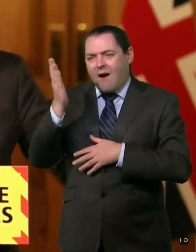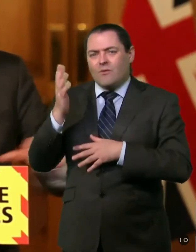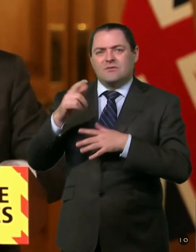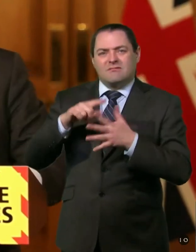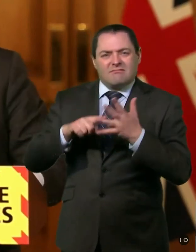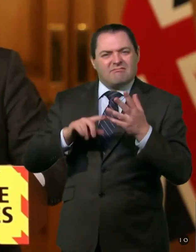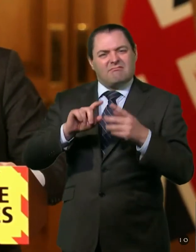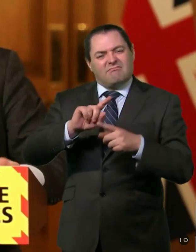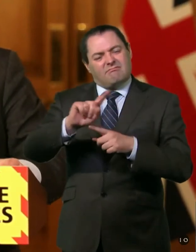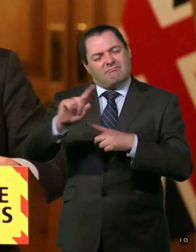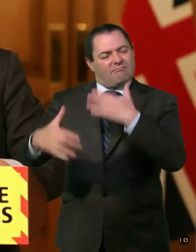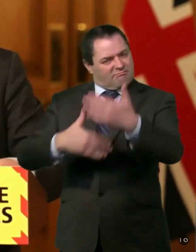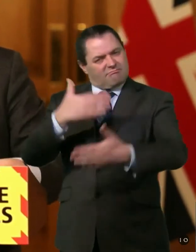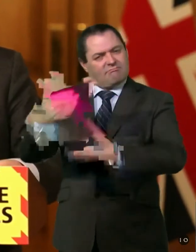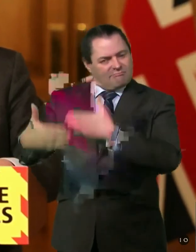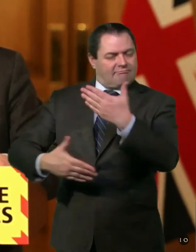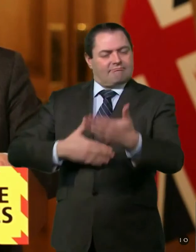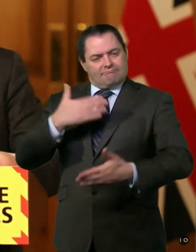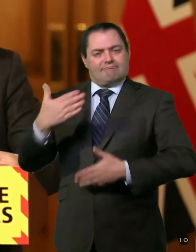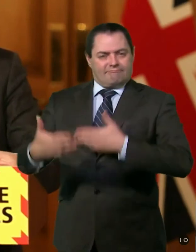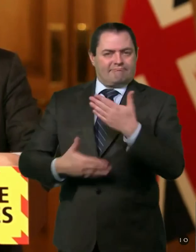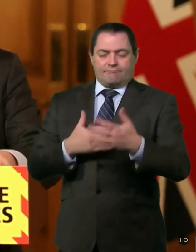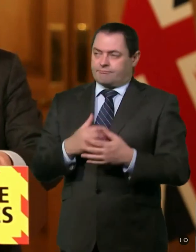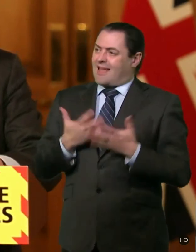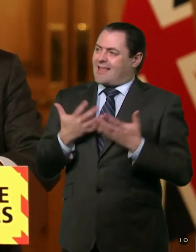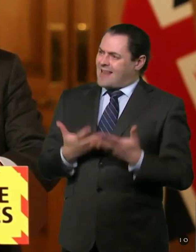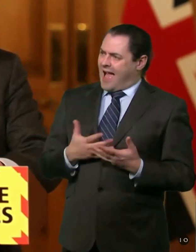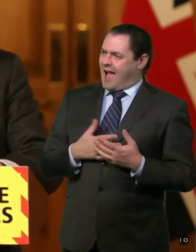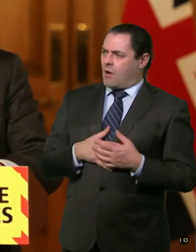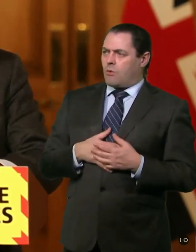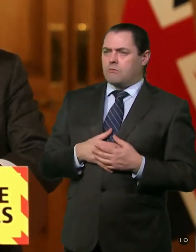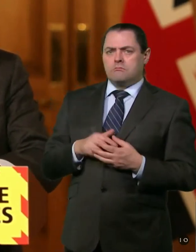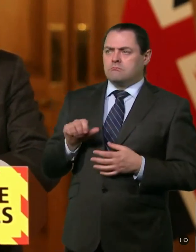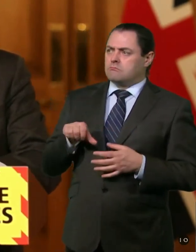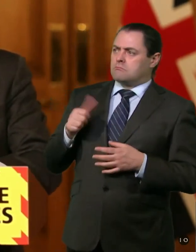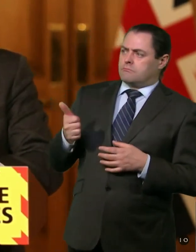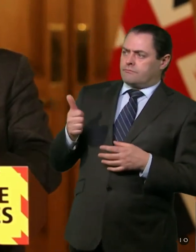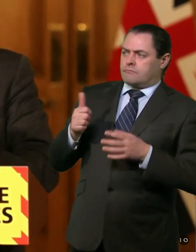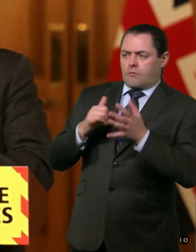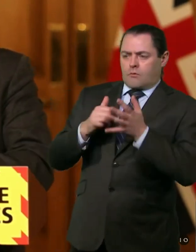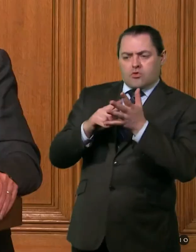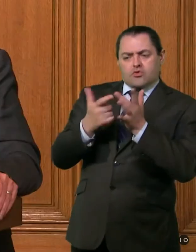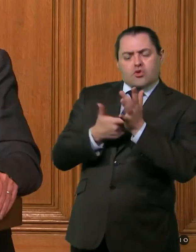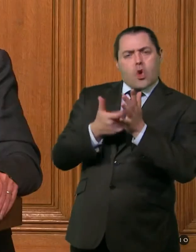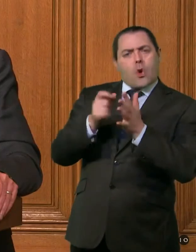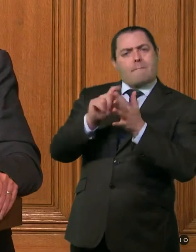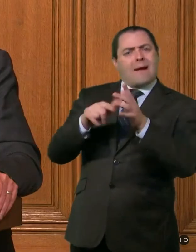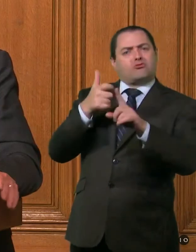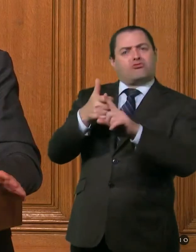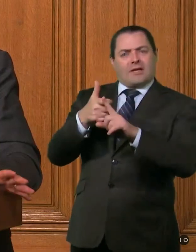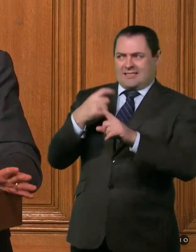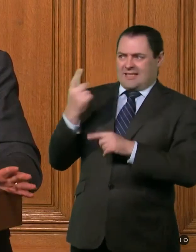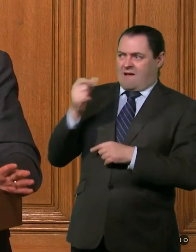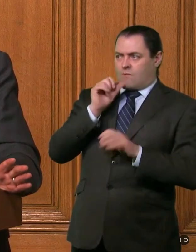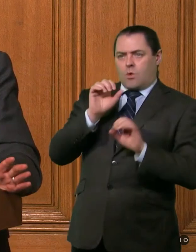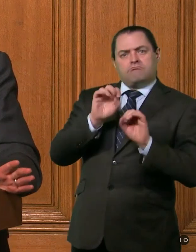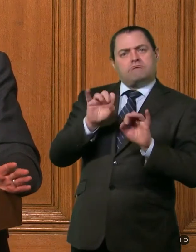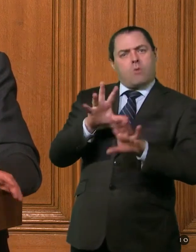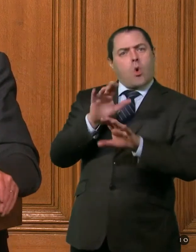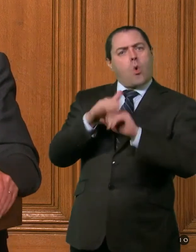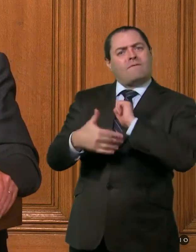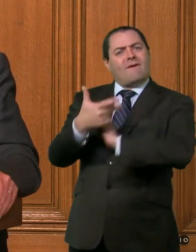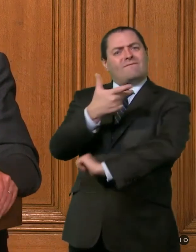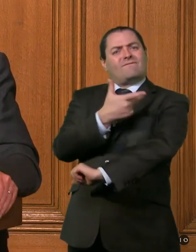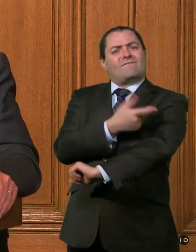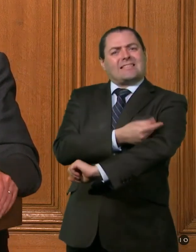Patrick, Sir Patrick Vallance, Chief Scientific Advisor, who is going to say a bit about the vaccines. Just to give you an update on where